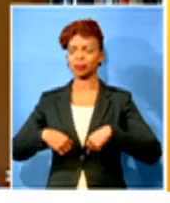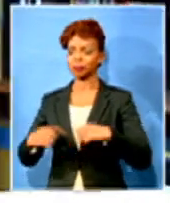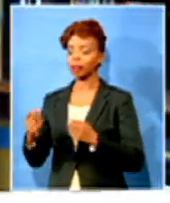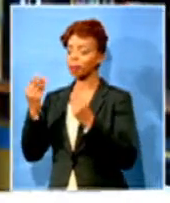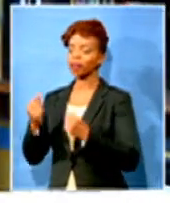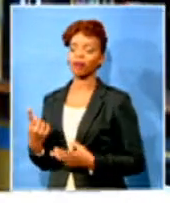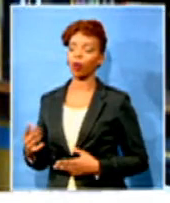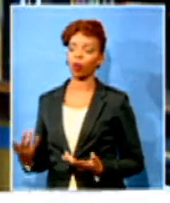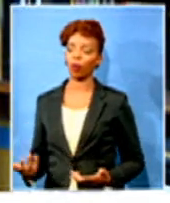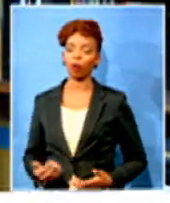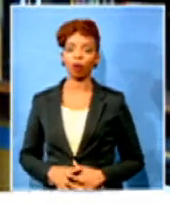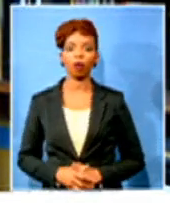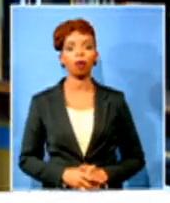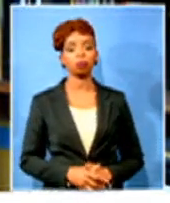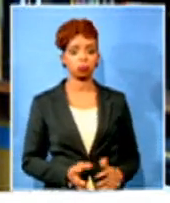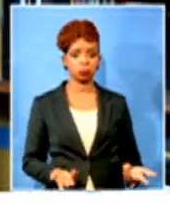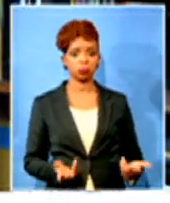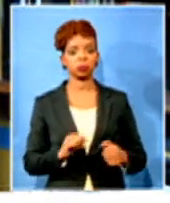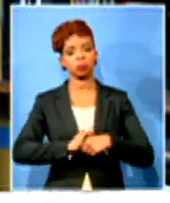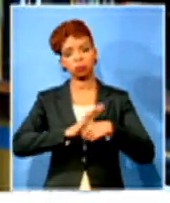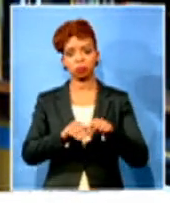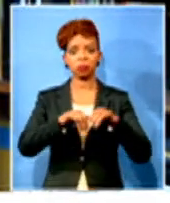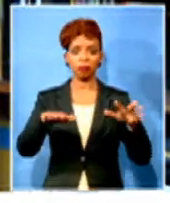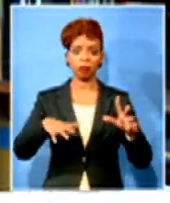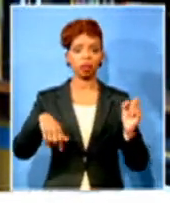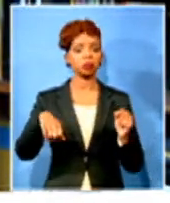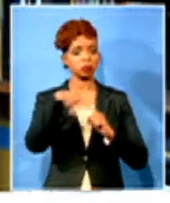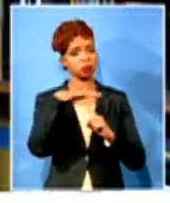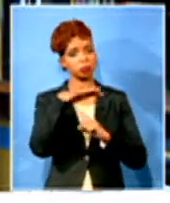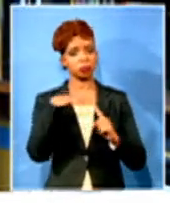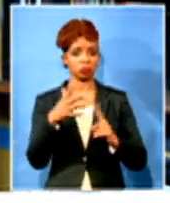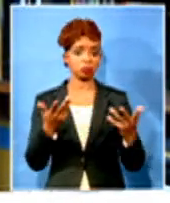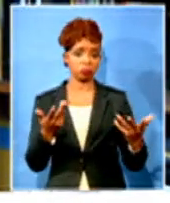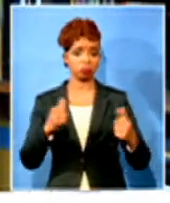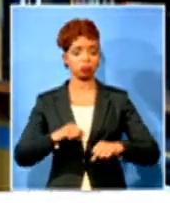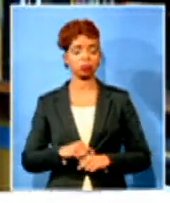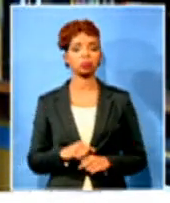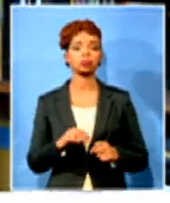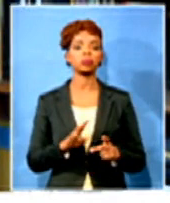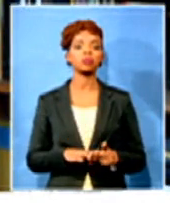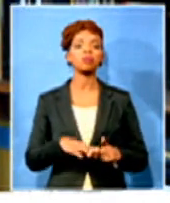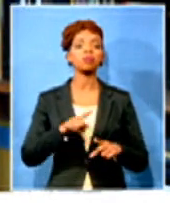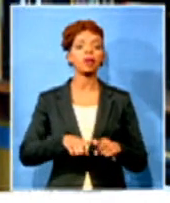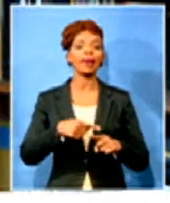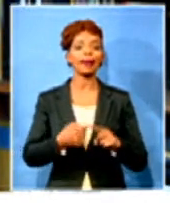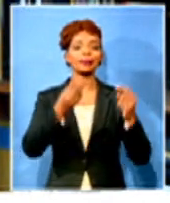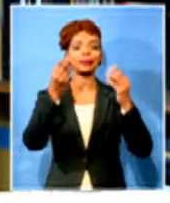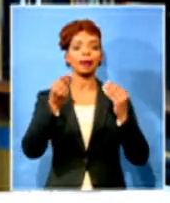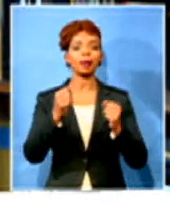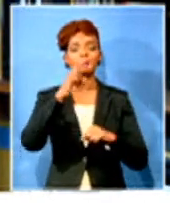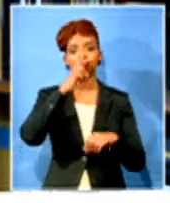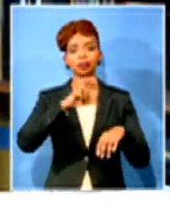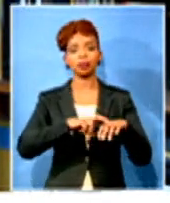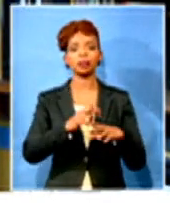Well, we're spending it obviously on the COVID-19 situation, the extra money needed for the army in the streets